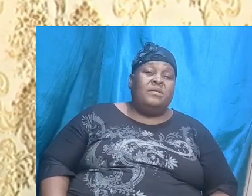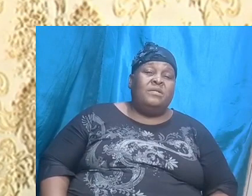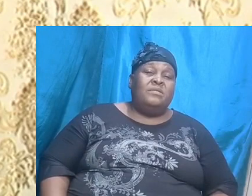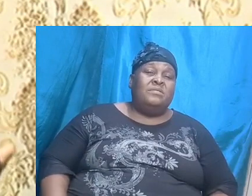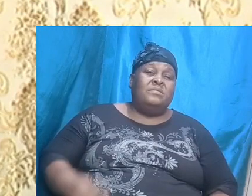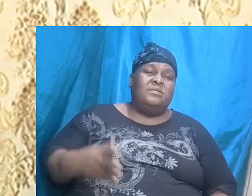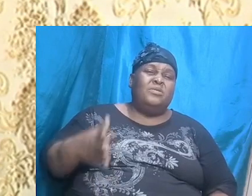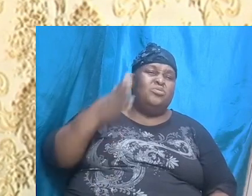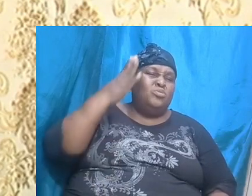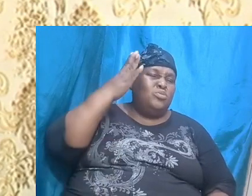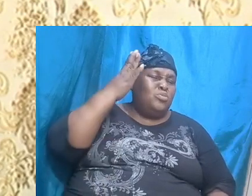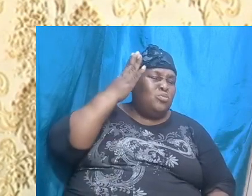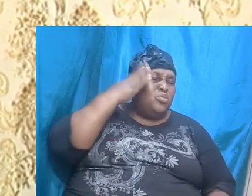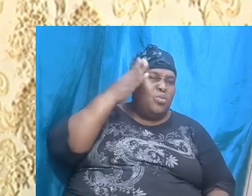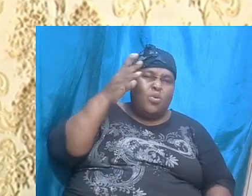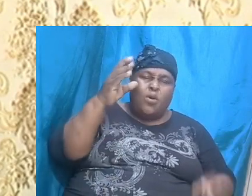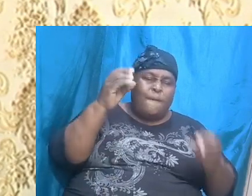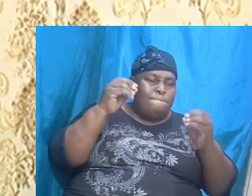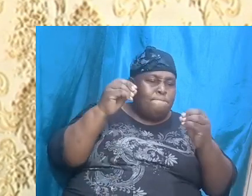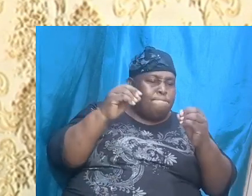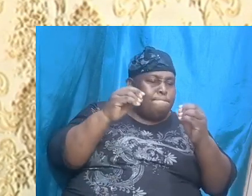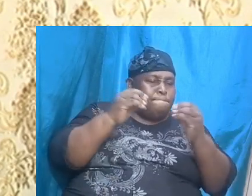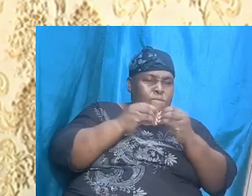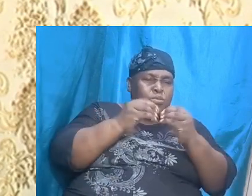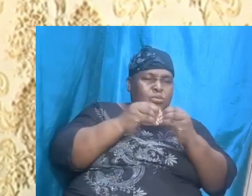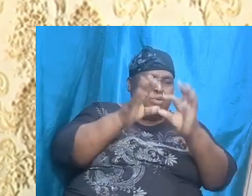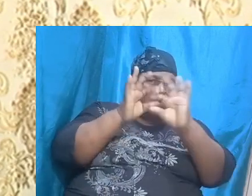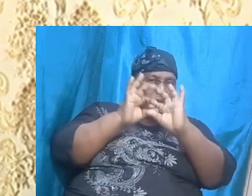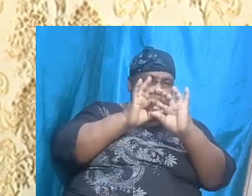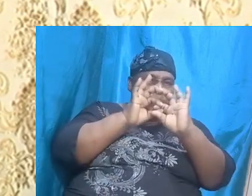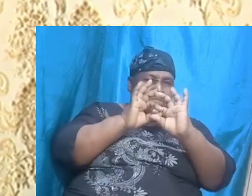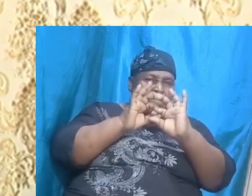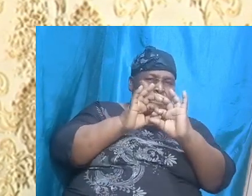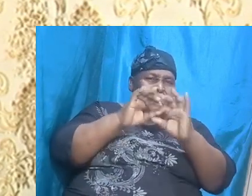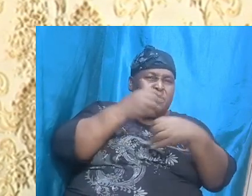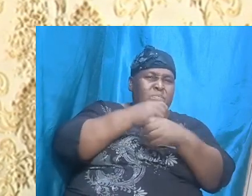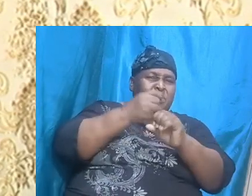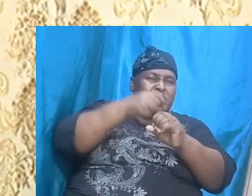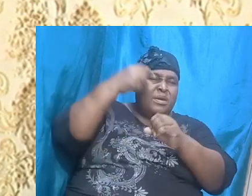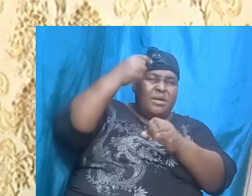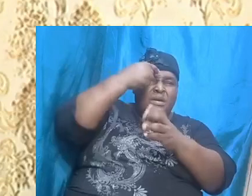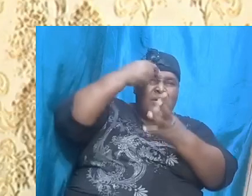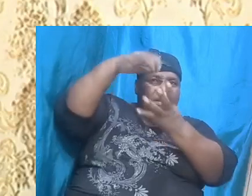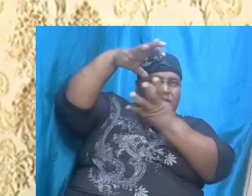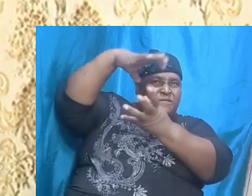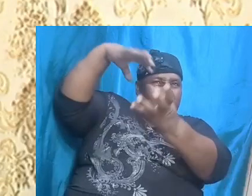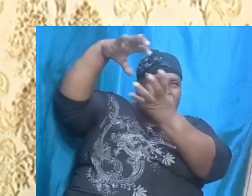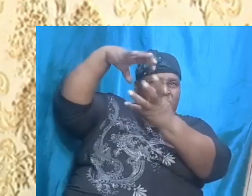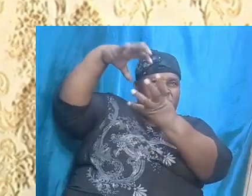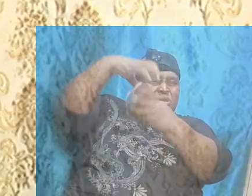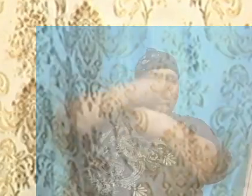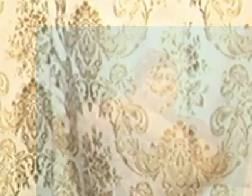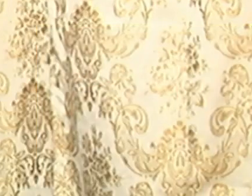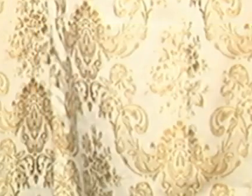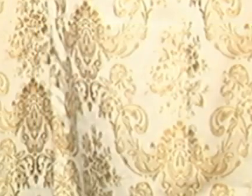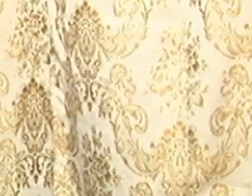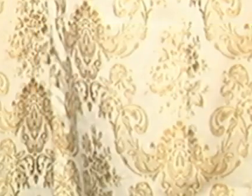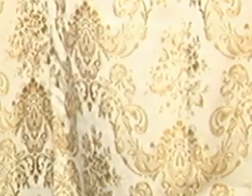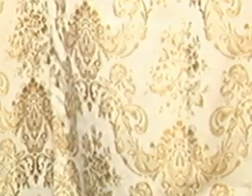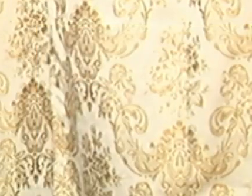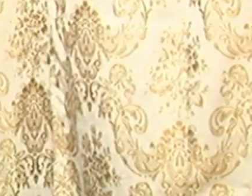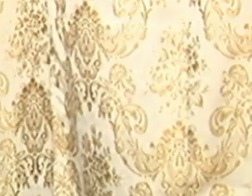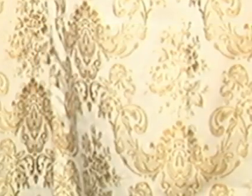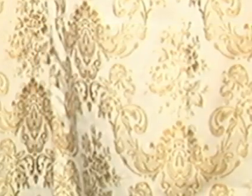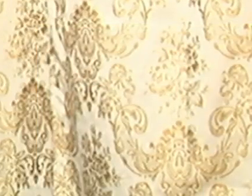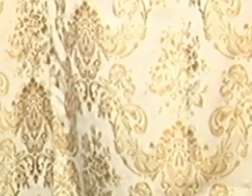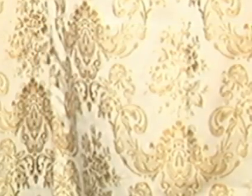because they were no longer united, it caused confusion and it caused persons to be divided. And that's what disunity does.